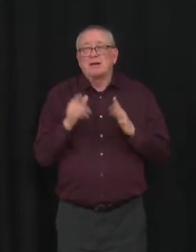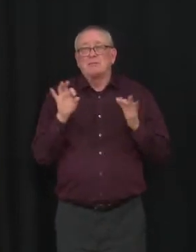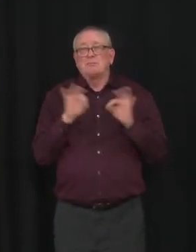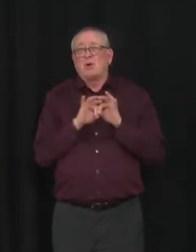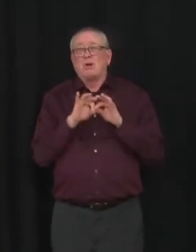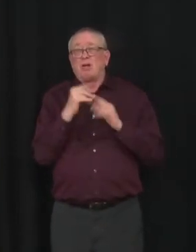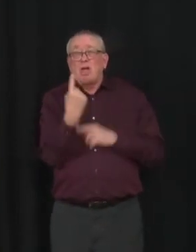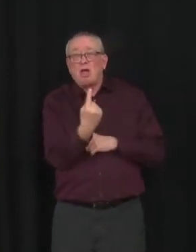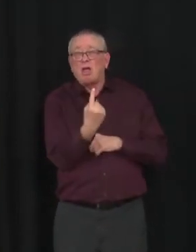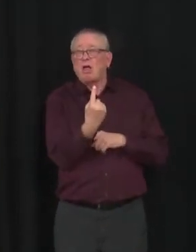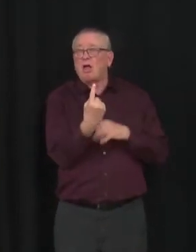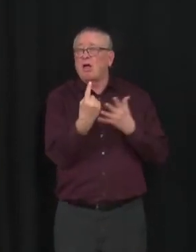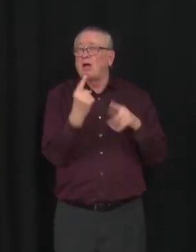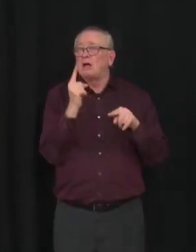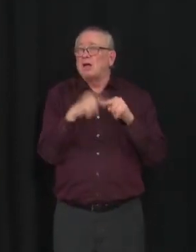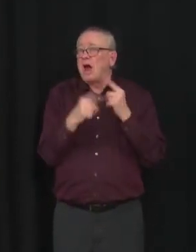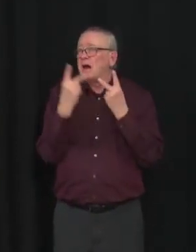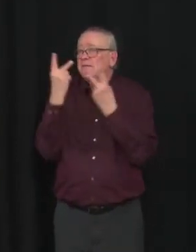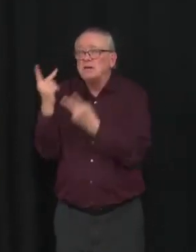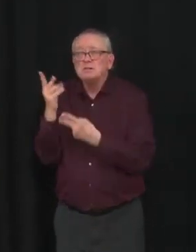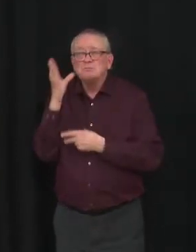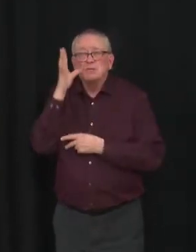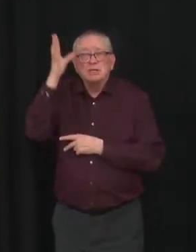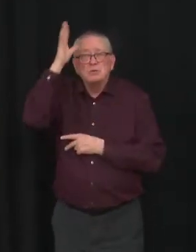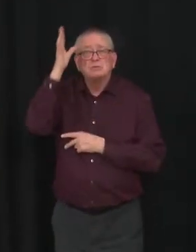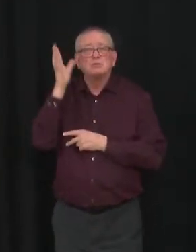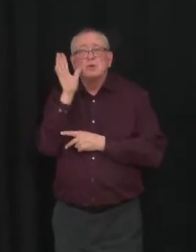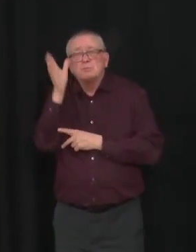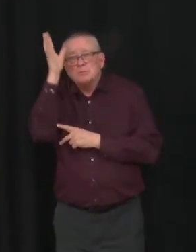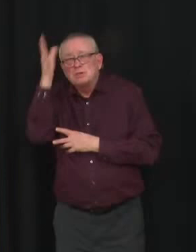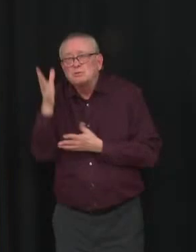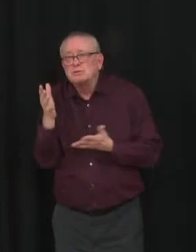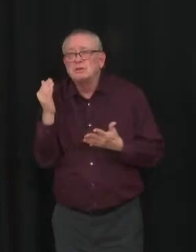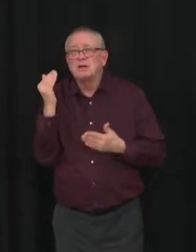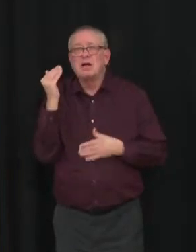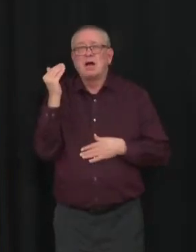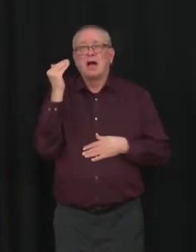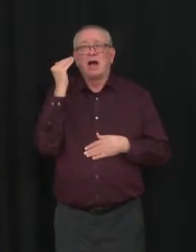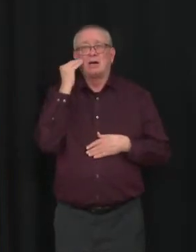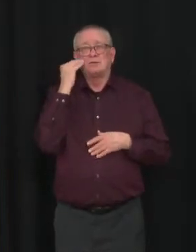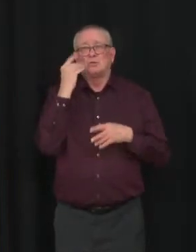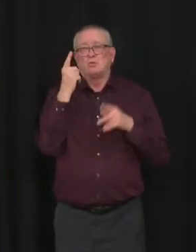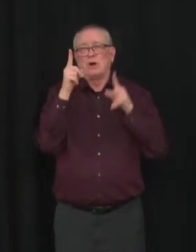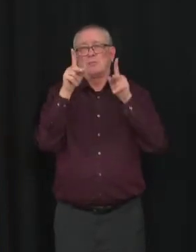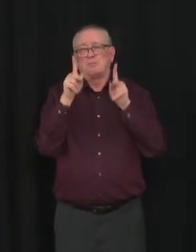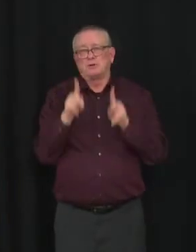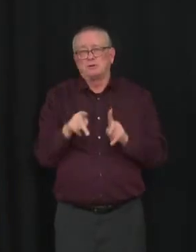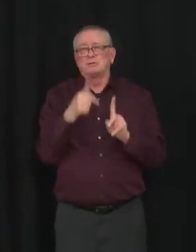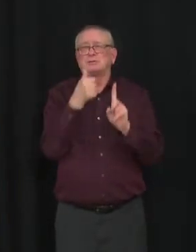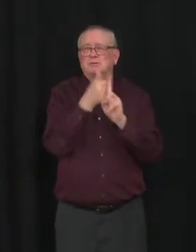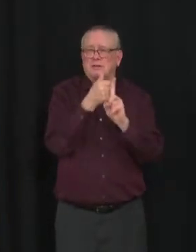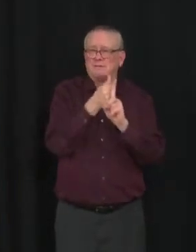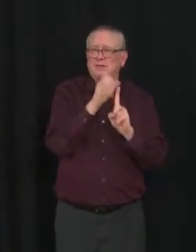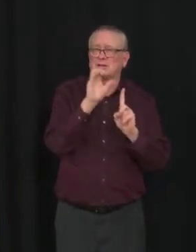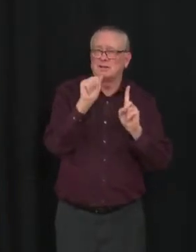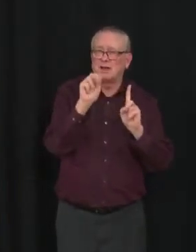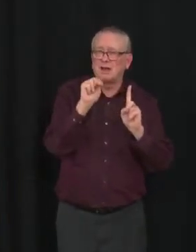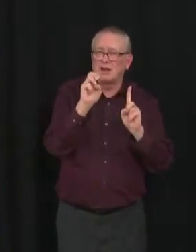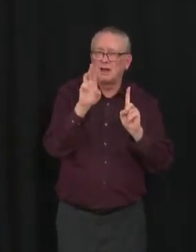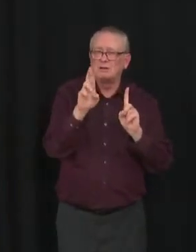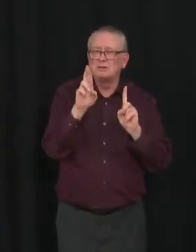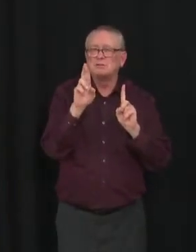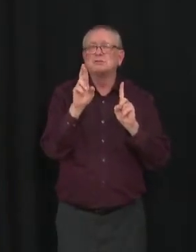a widow or widower who I know the case of somebody who recovering from cancer, advised not to take the vaccine, has a medical